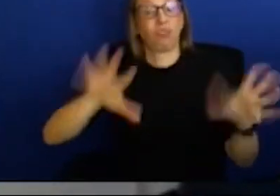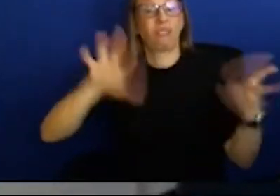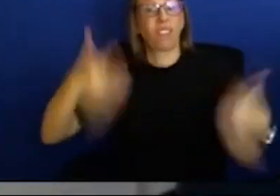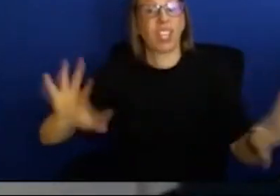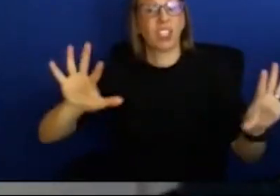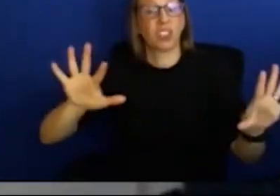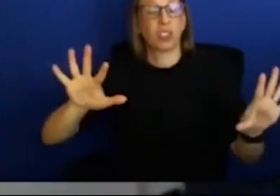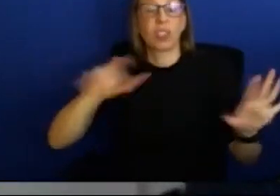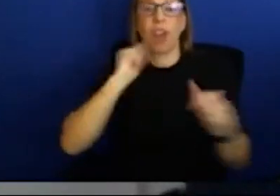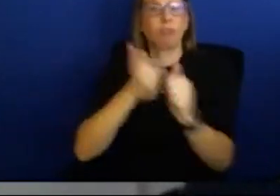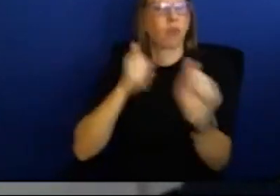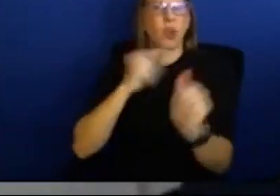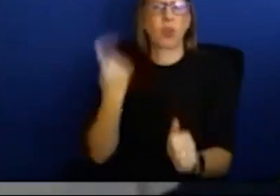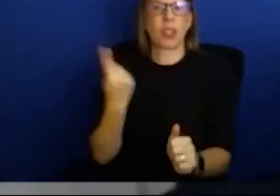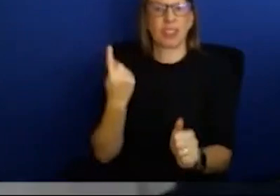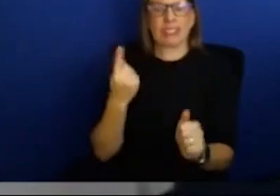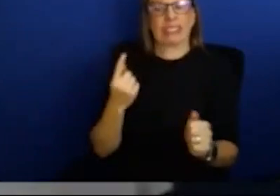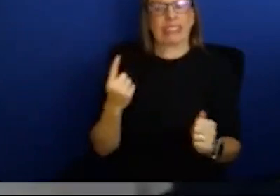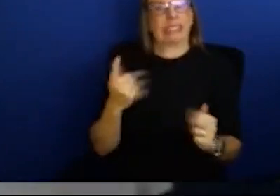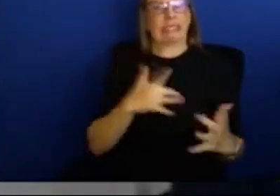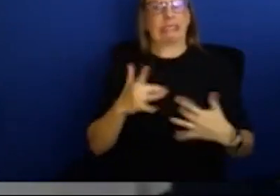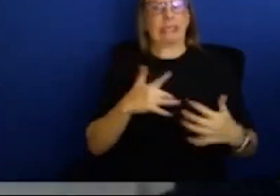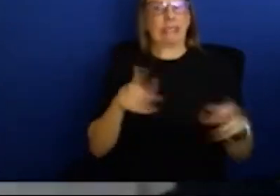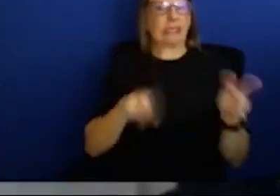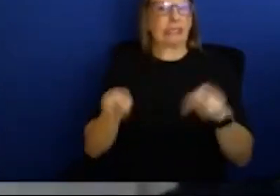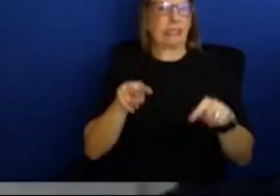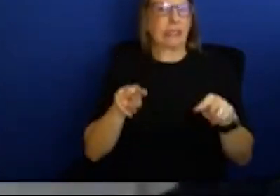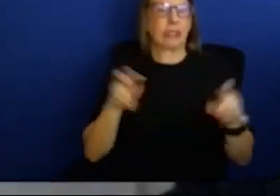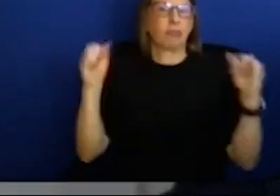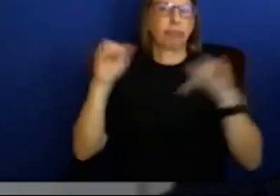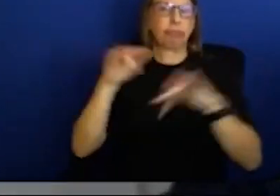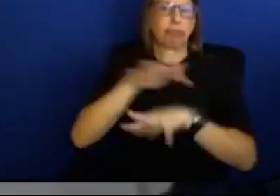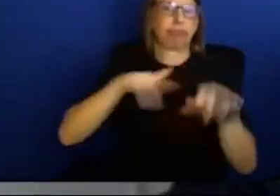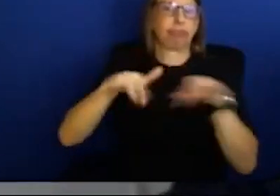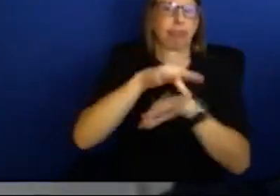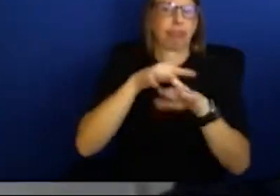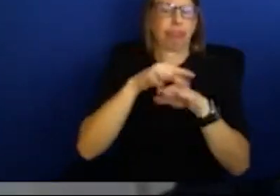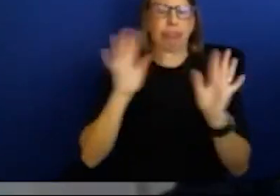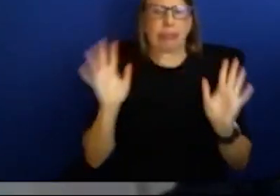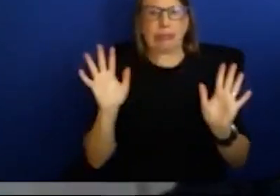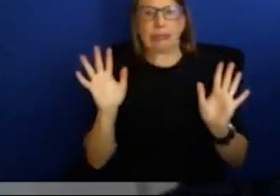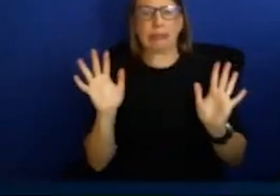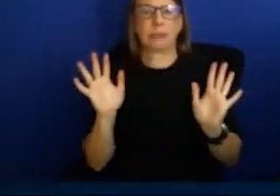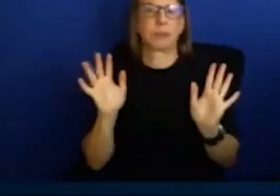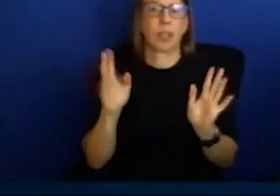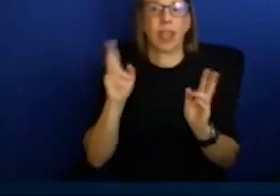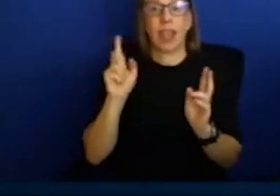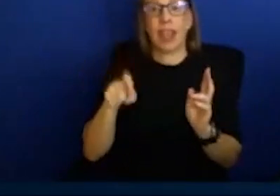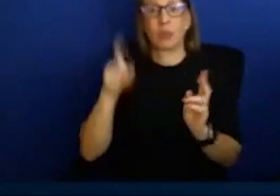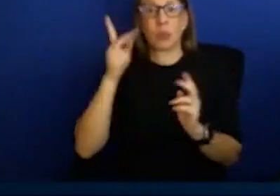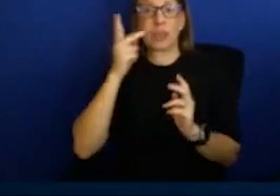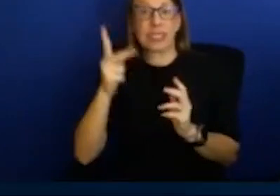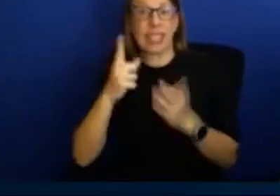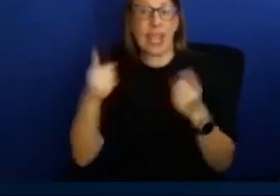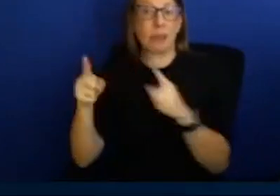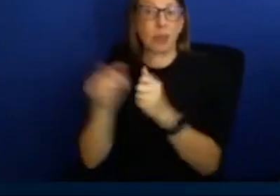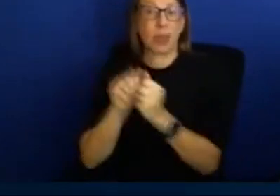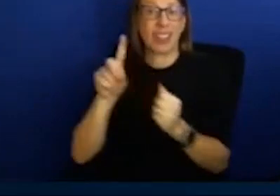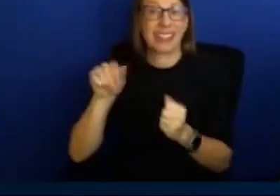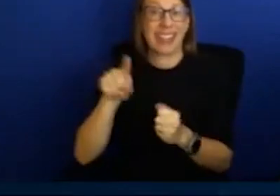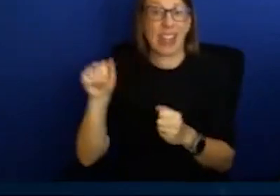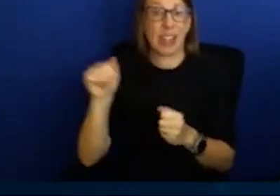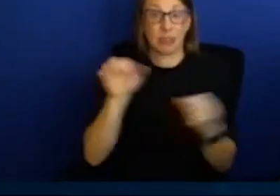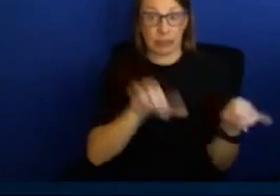concerning to see those big crowds of people gathering together. We just have to see what happens with the data. Dr. Hawkinson, do you have the same